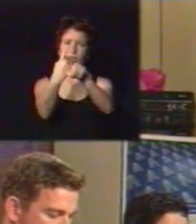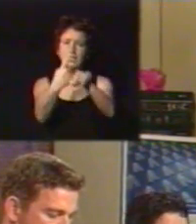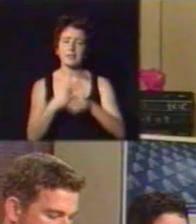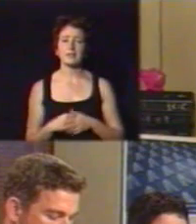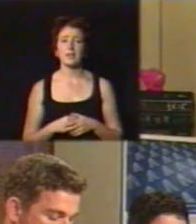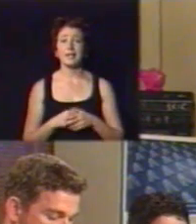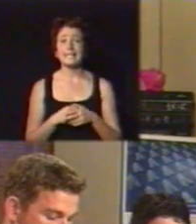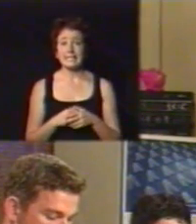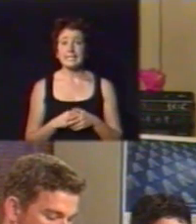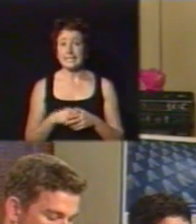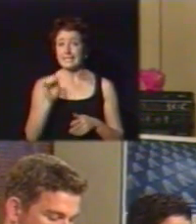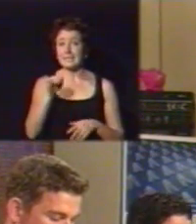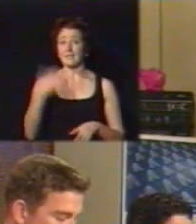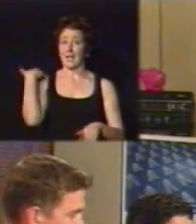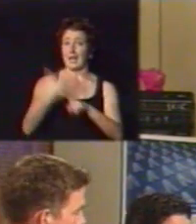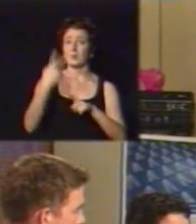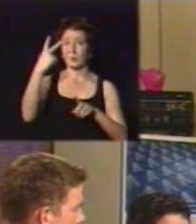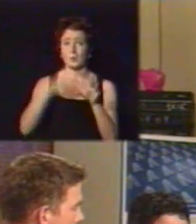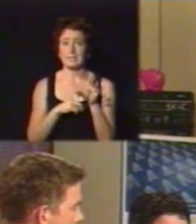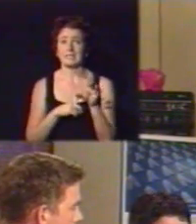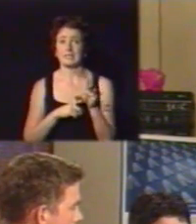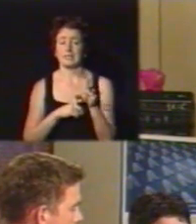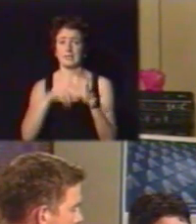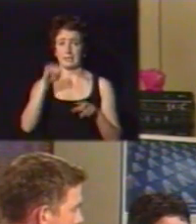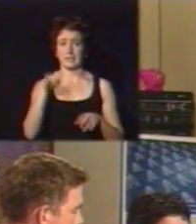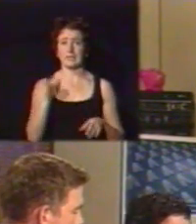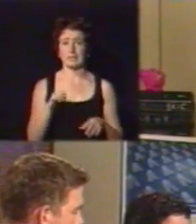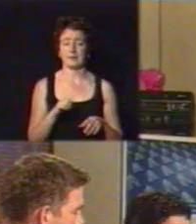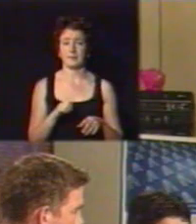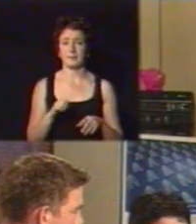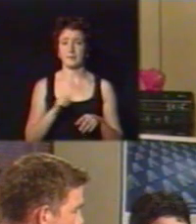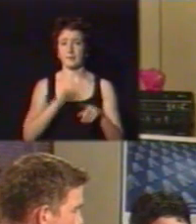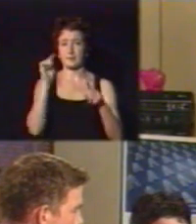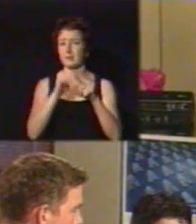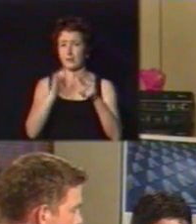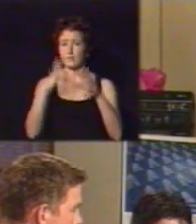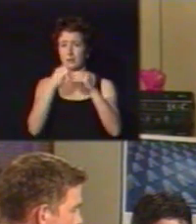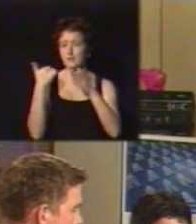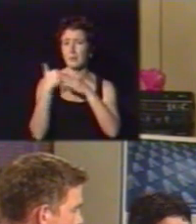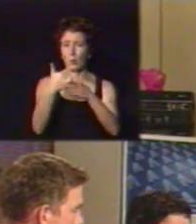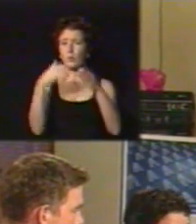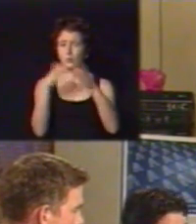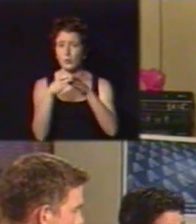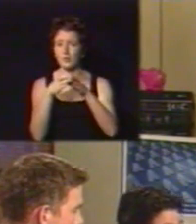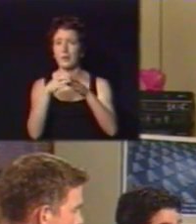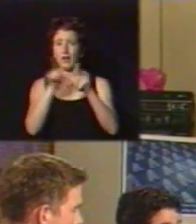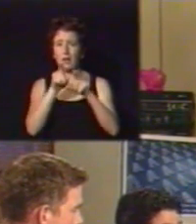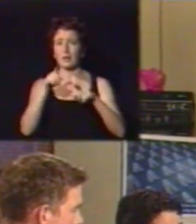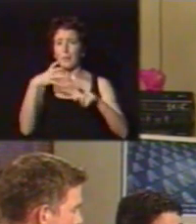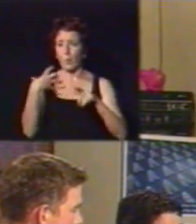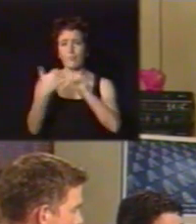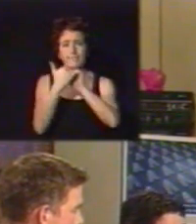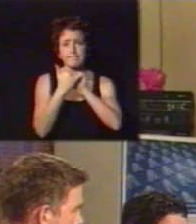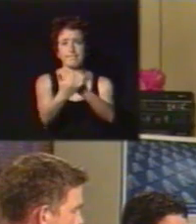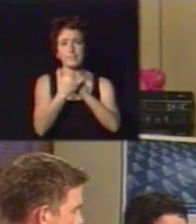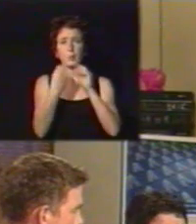2 years now has seen huge strides being undertaken and, you know, achieved by the support group. Things like we're working with doctors more, so